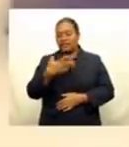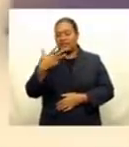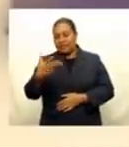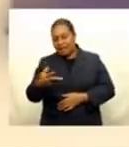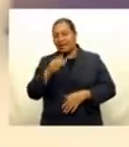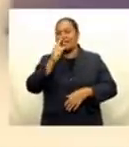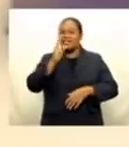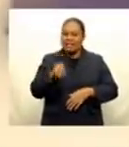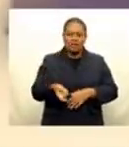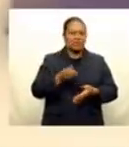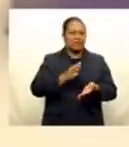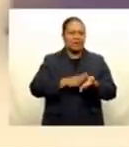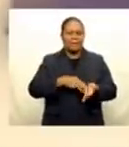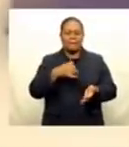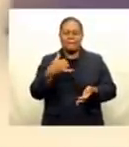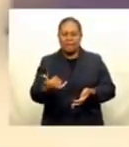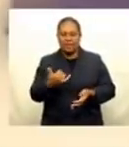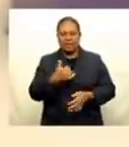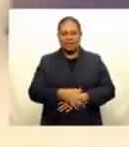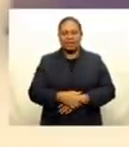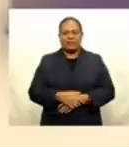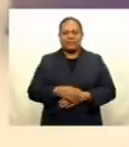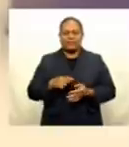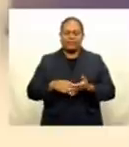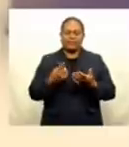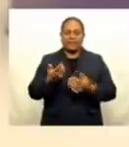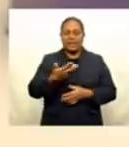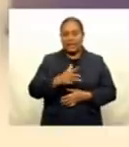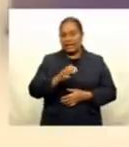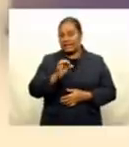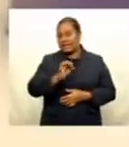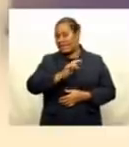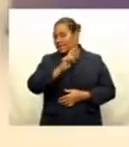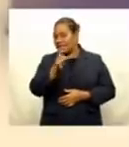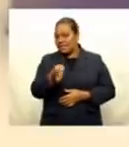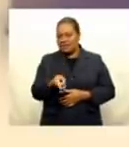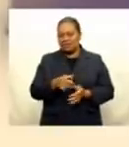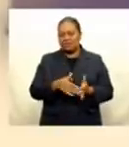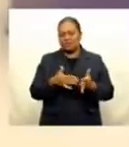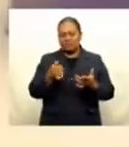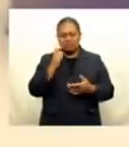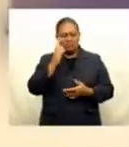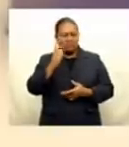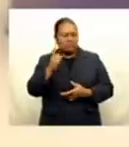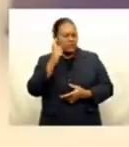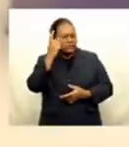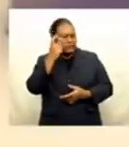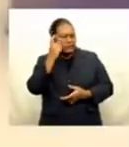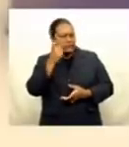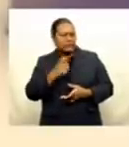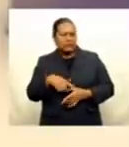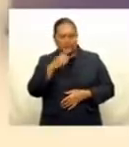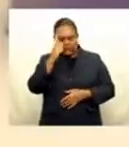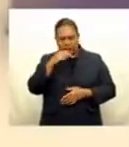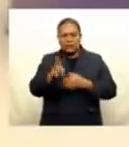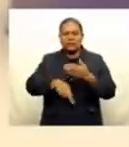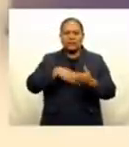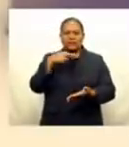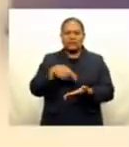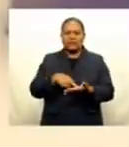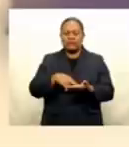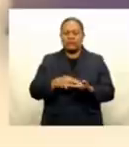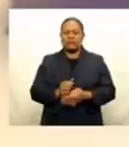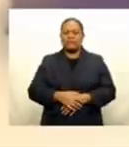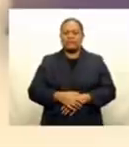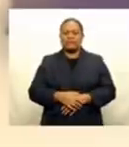May, missed market expectations by nearly 90,000, and seemed to cool worries that the recovery was running hot enough